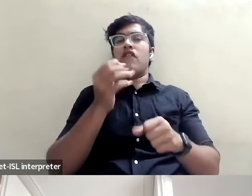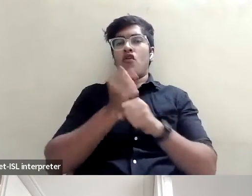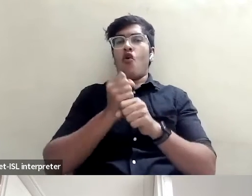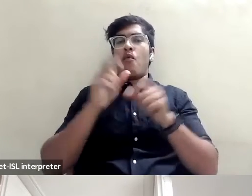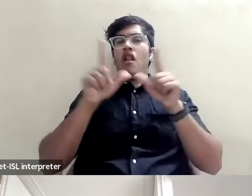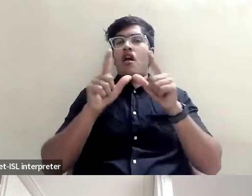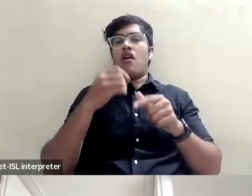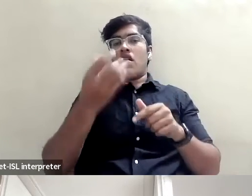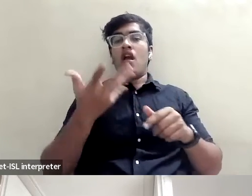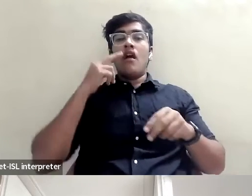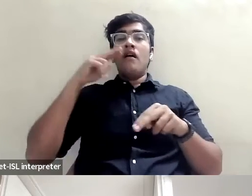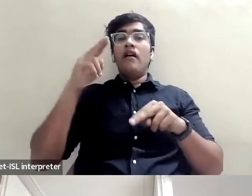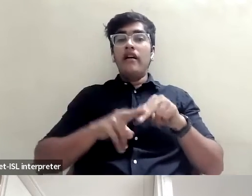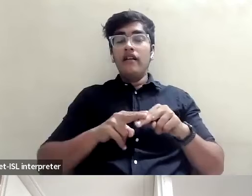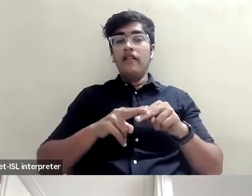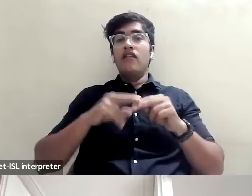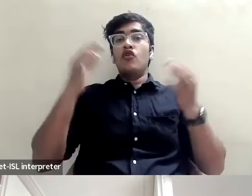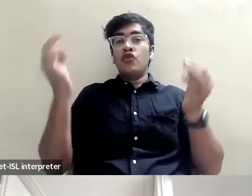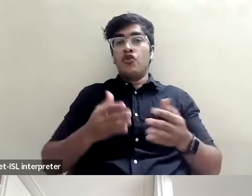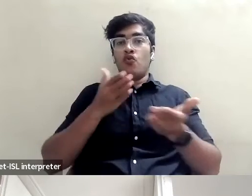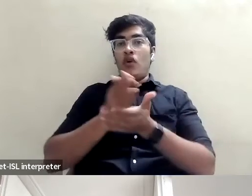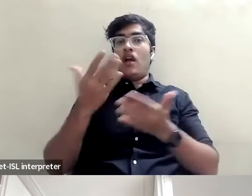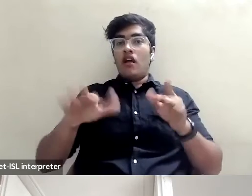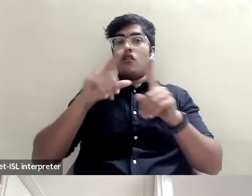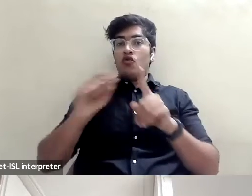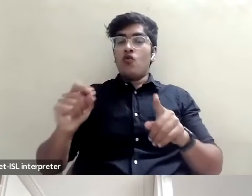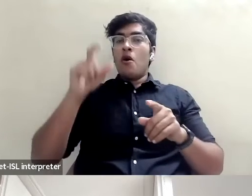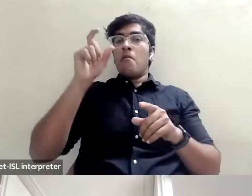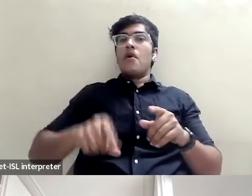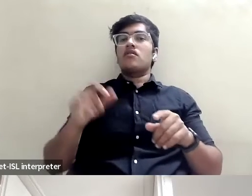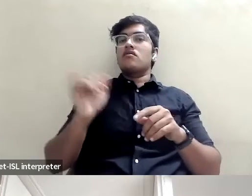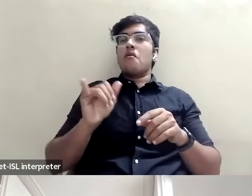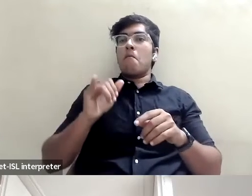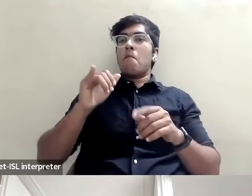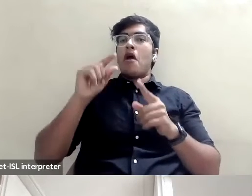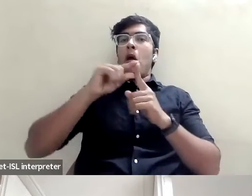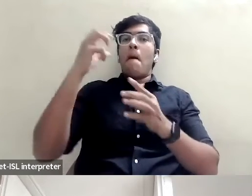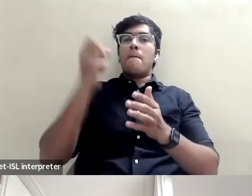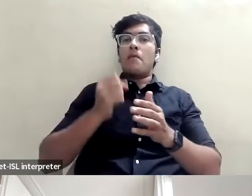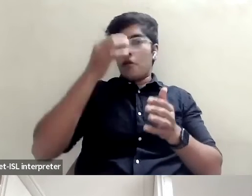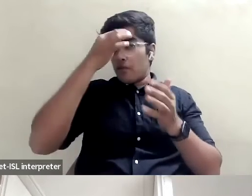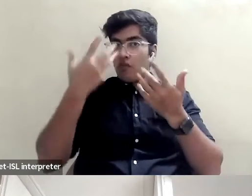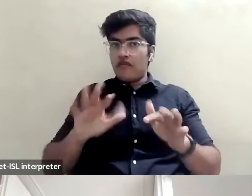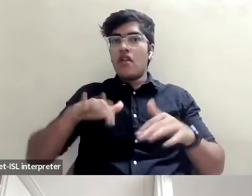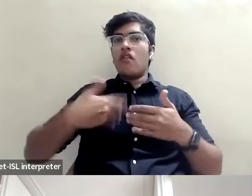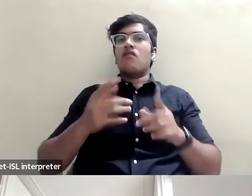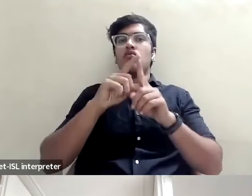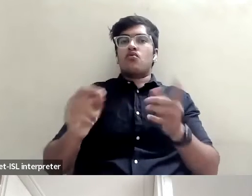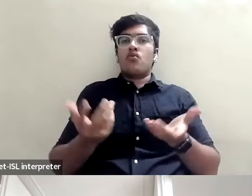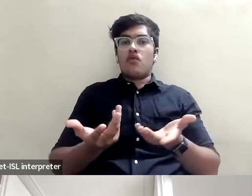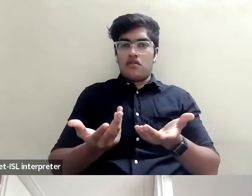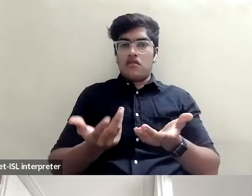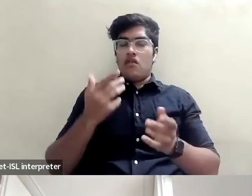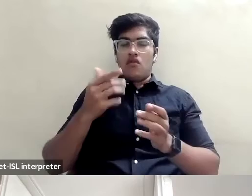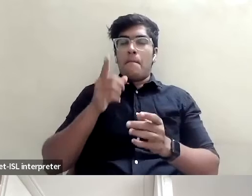ways that can cause irreparable injury, but simply a way in which governments themselves have the opportunity to kind of observe and